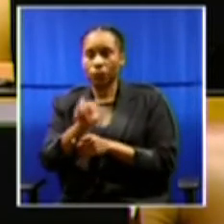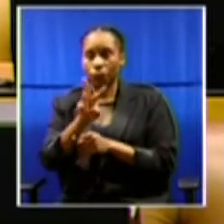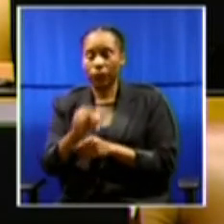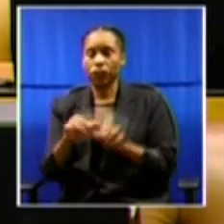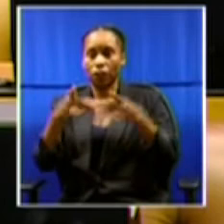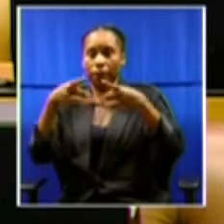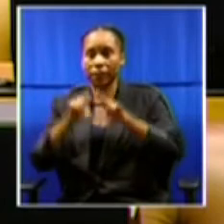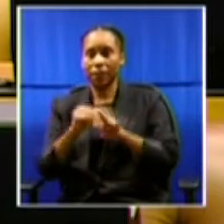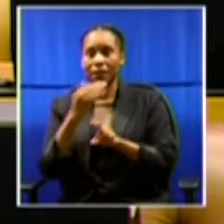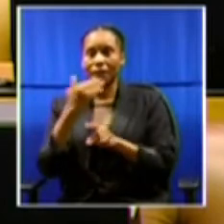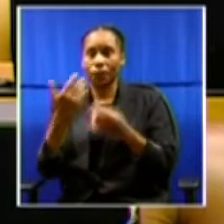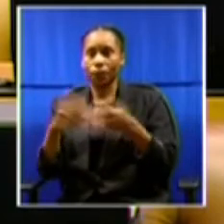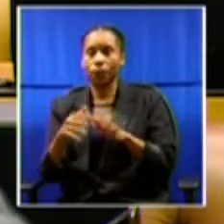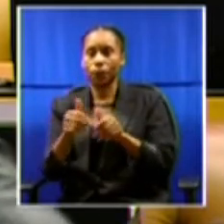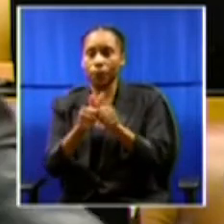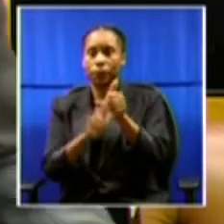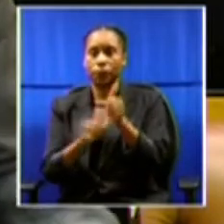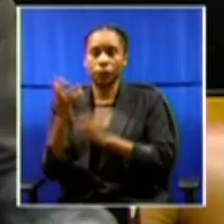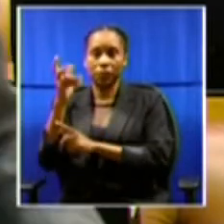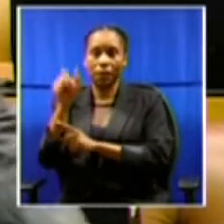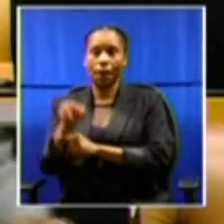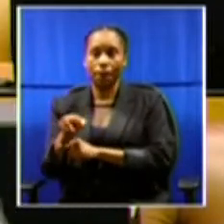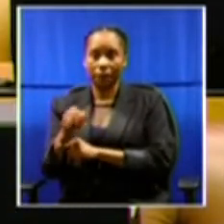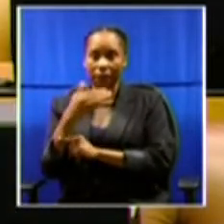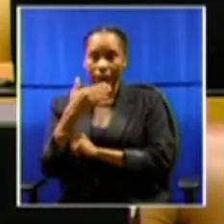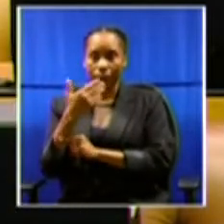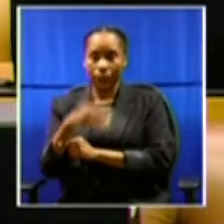much, Deputy Speaker. Thank you very much.